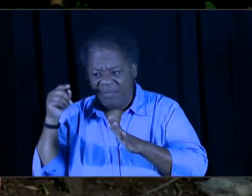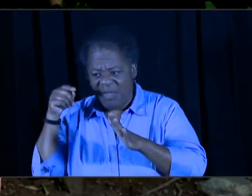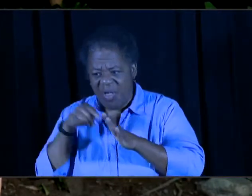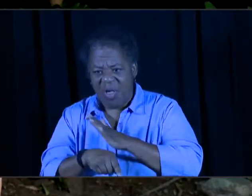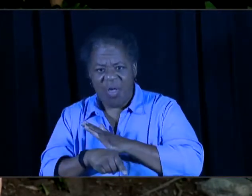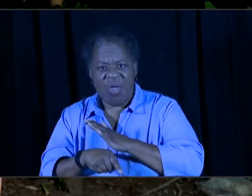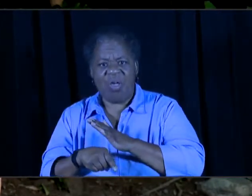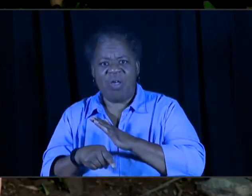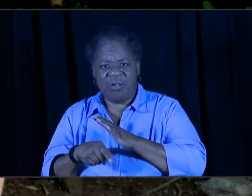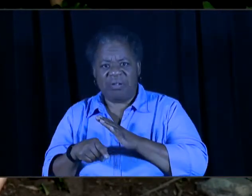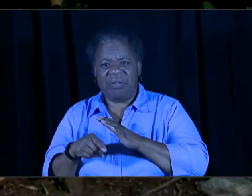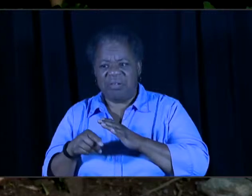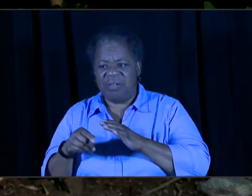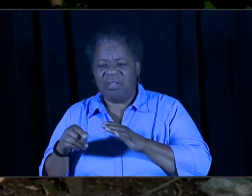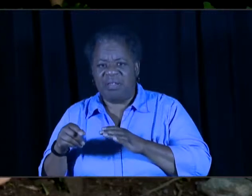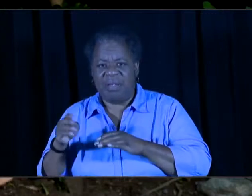grave."